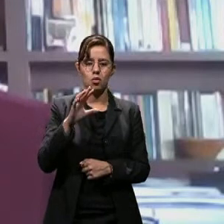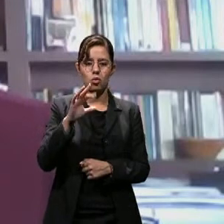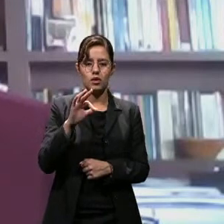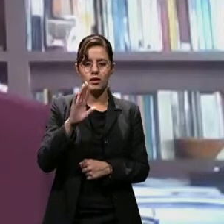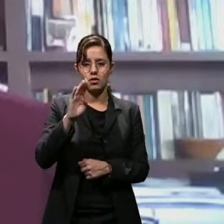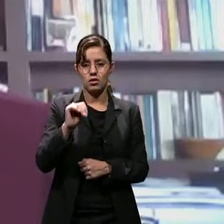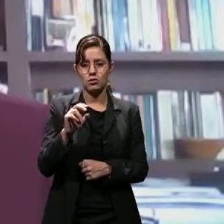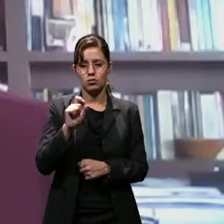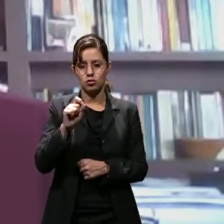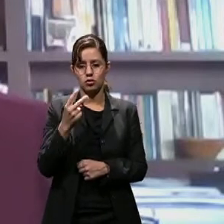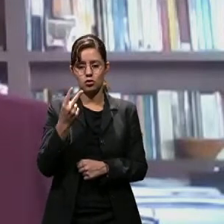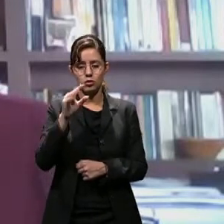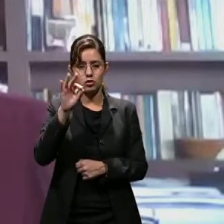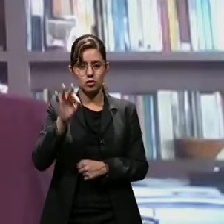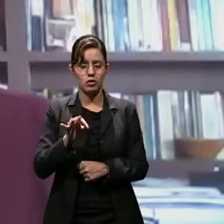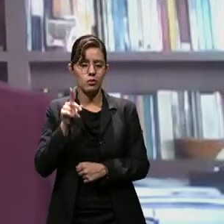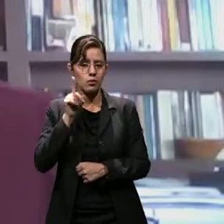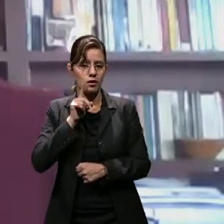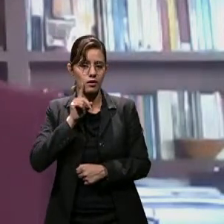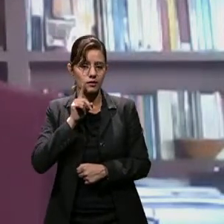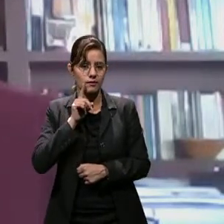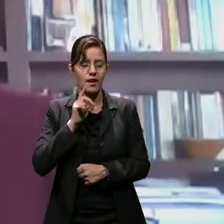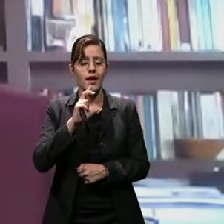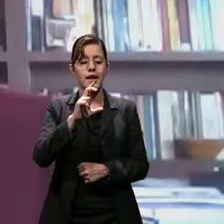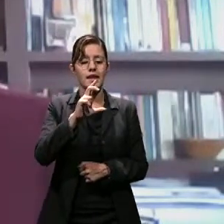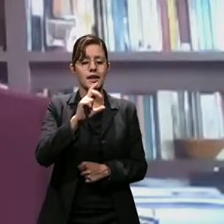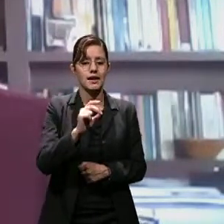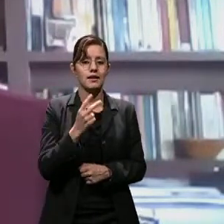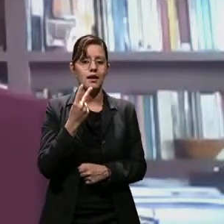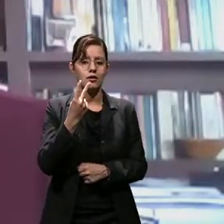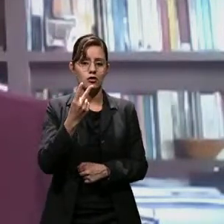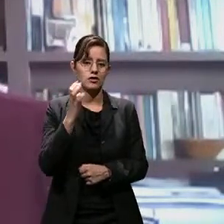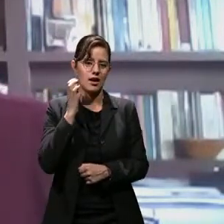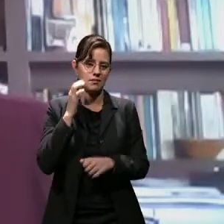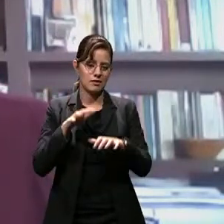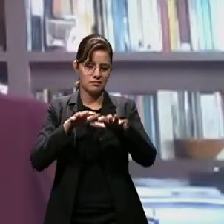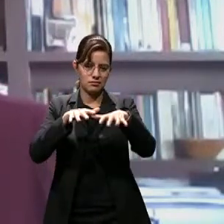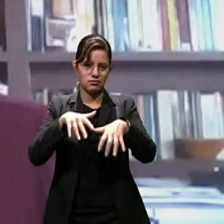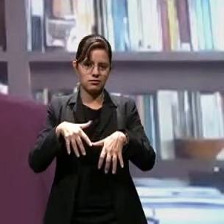49.2% of women, 32 local Congresses that are made up by